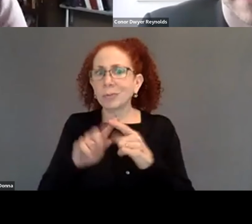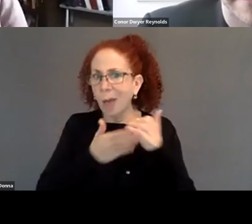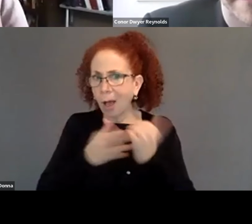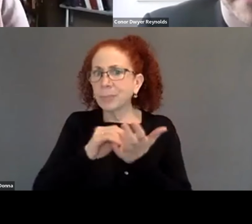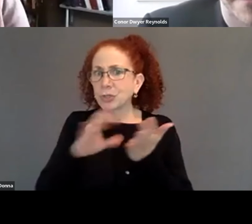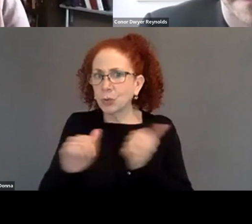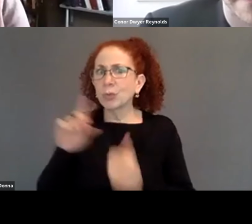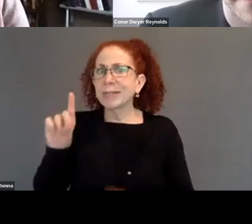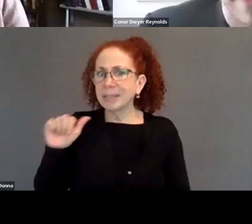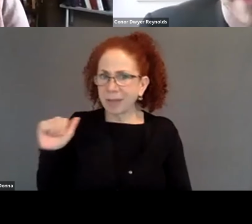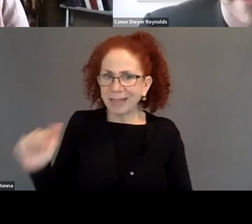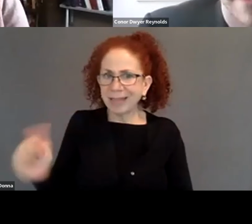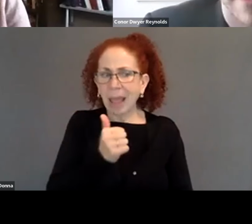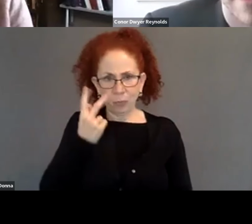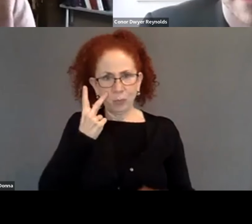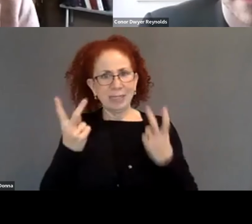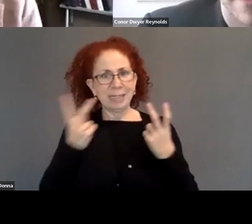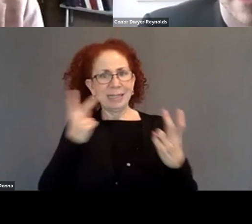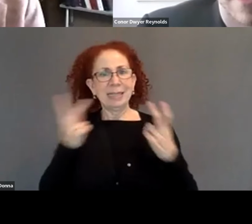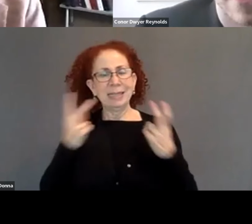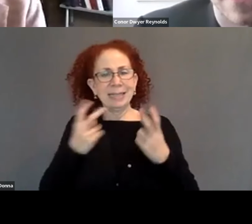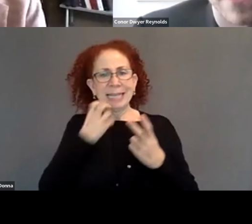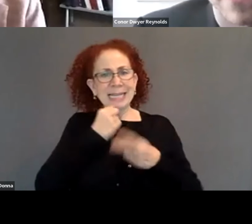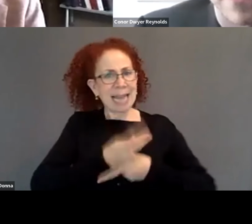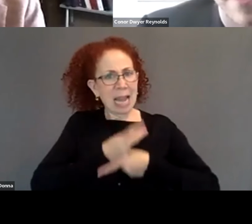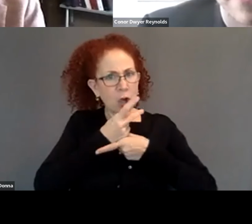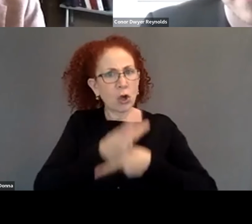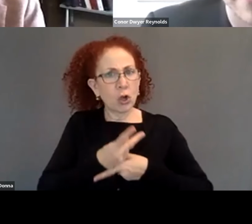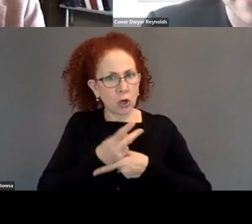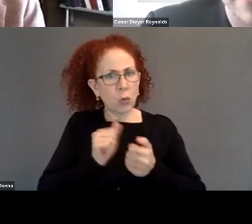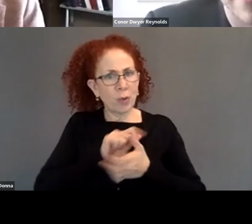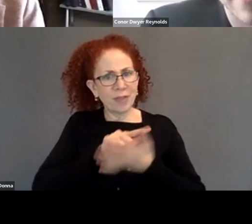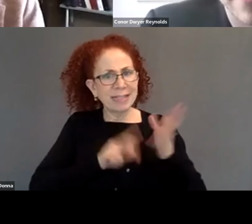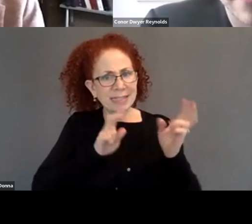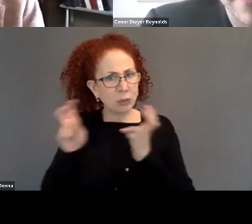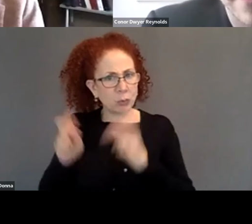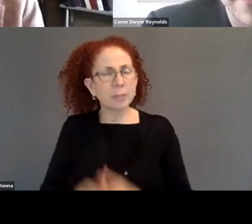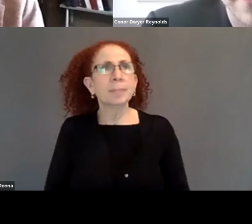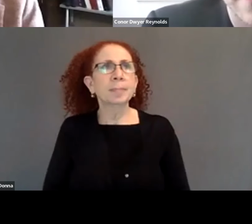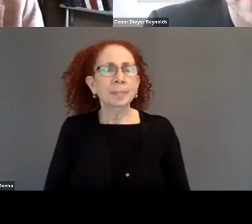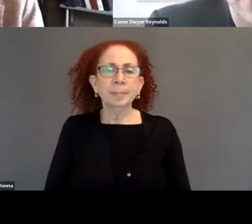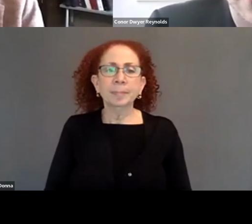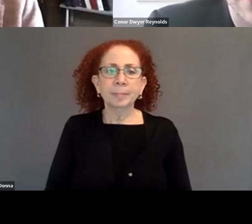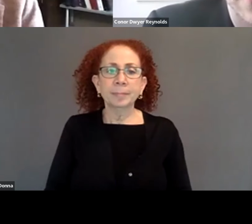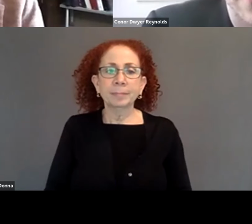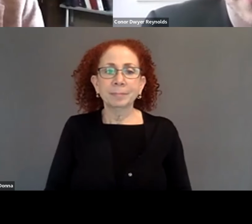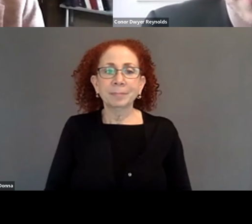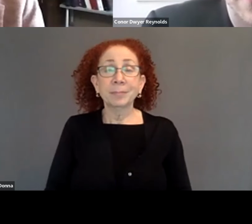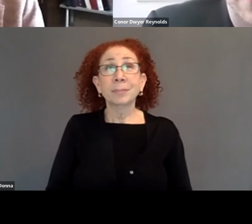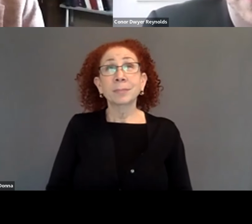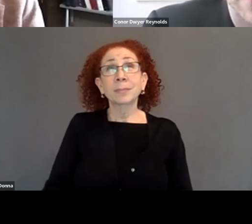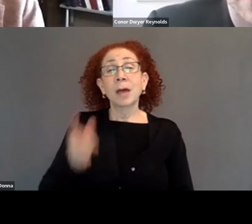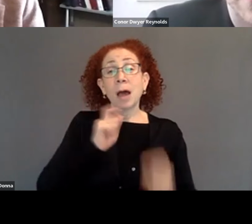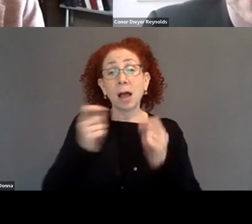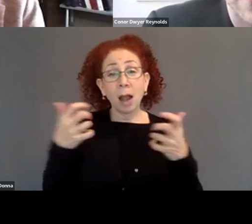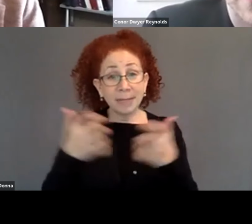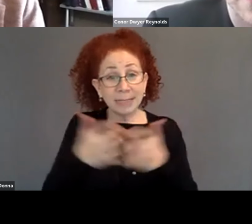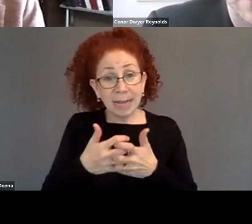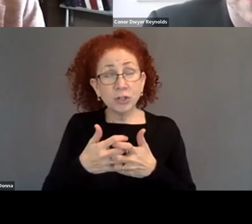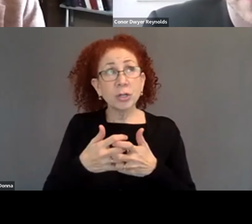with disabilities to see the care that's being taken with these issues. Accommodation, I would say further